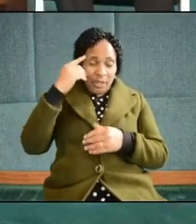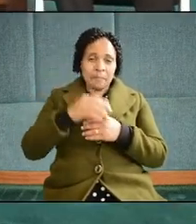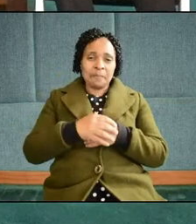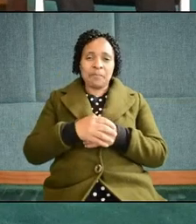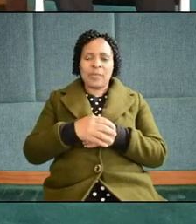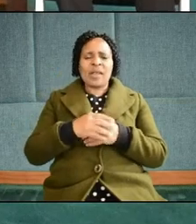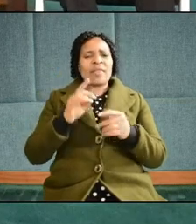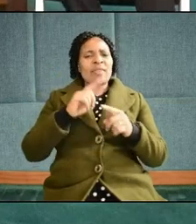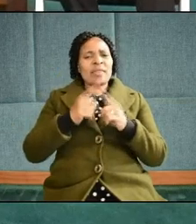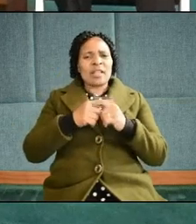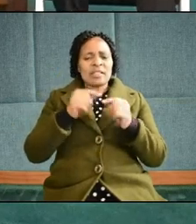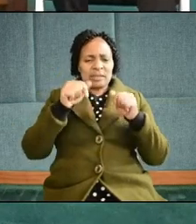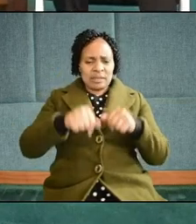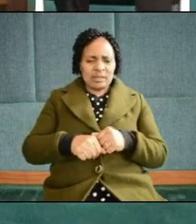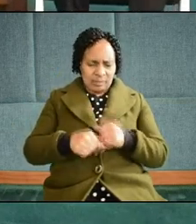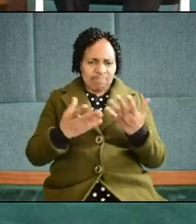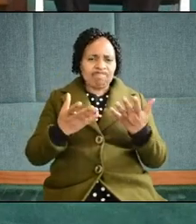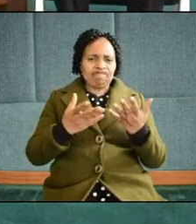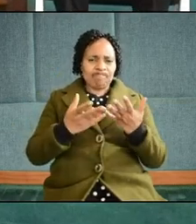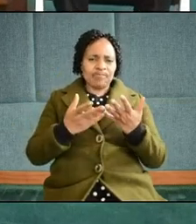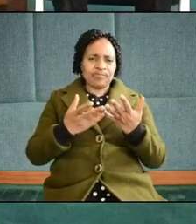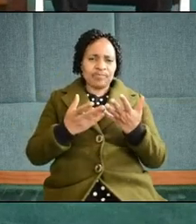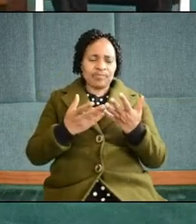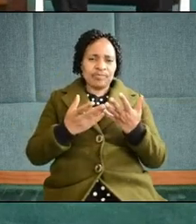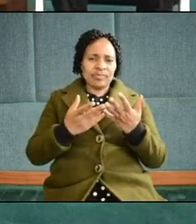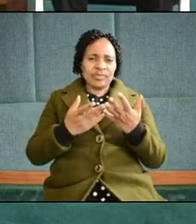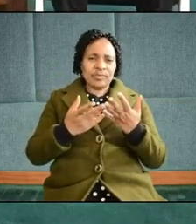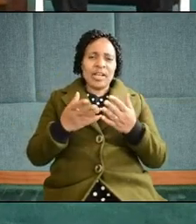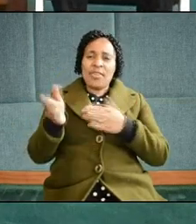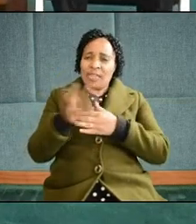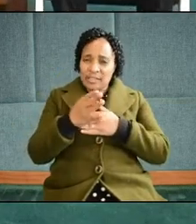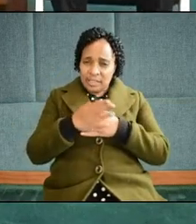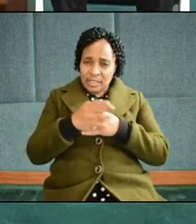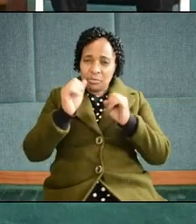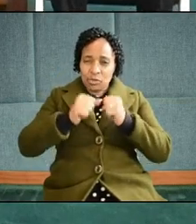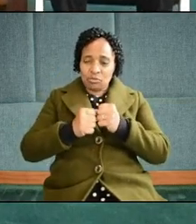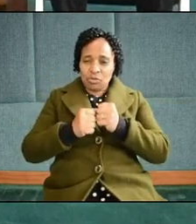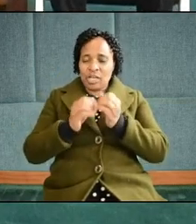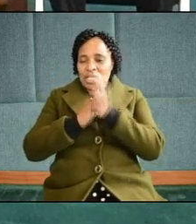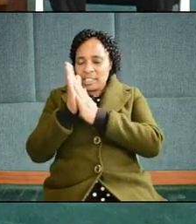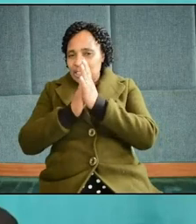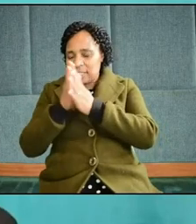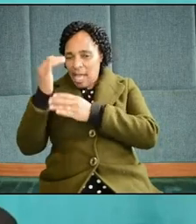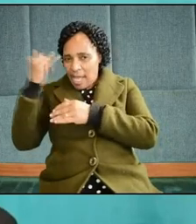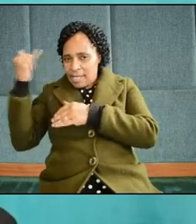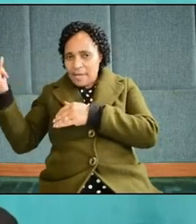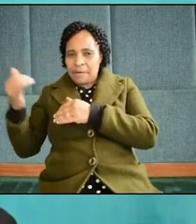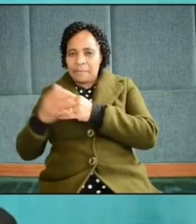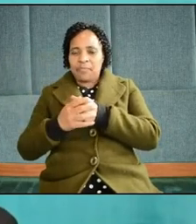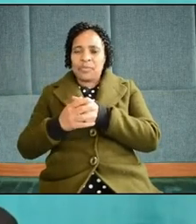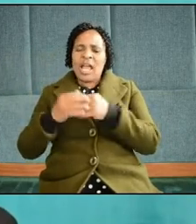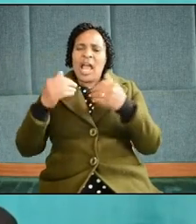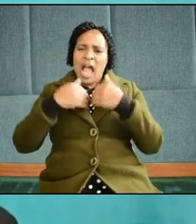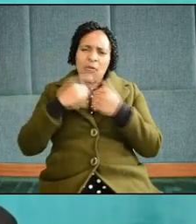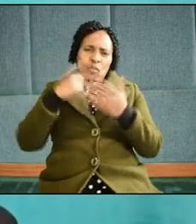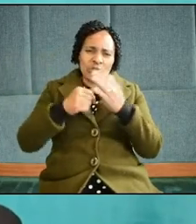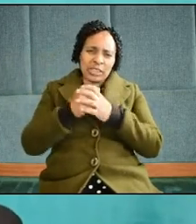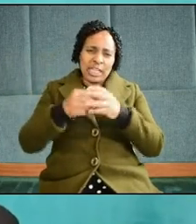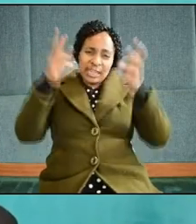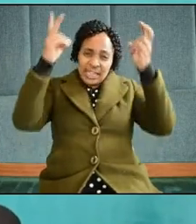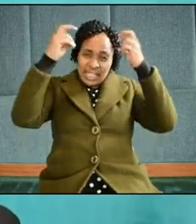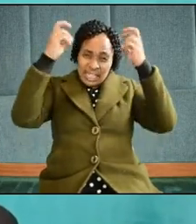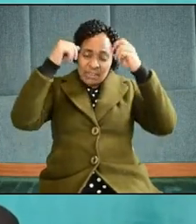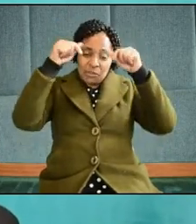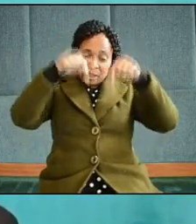And to tie this in, Thursday presents us with an interesting idea. We have had the adage that the devil is